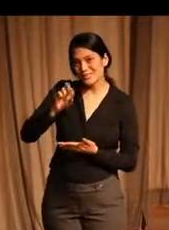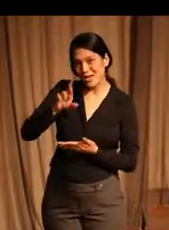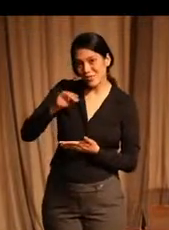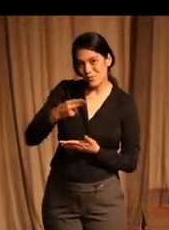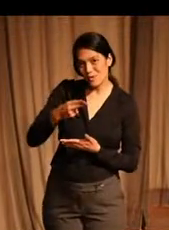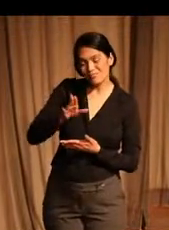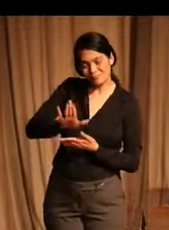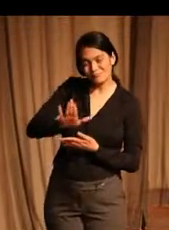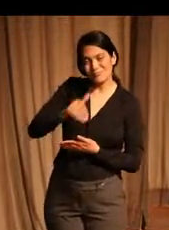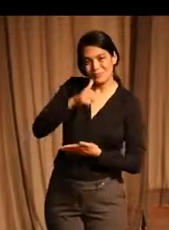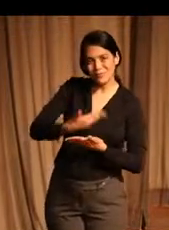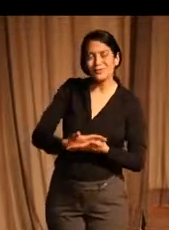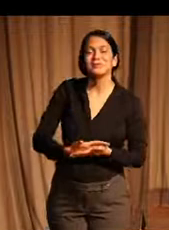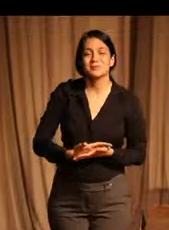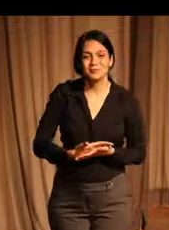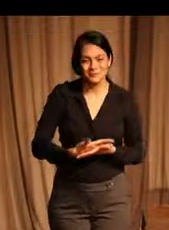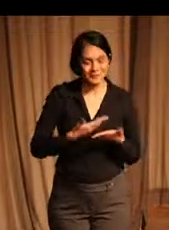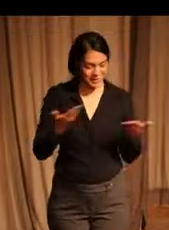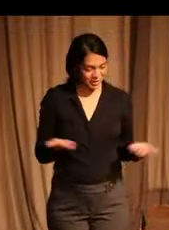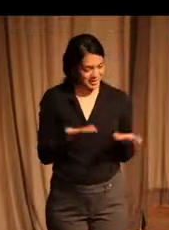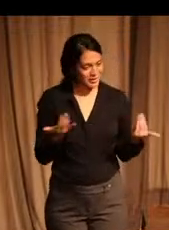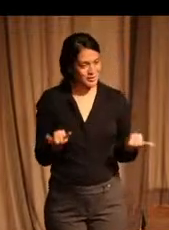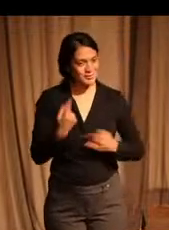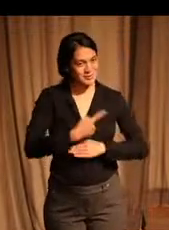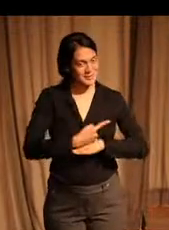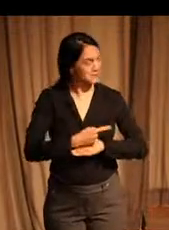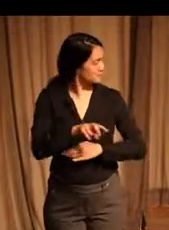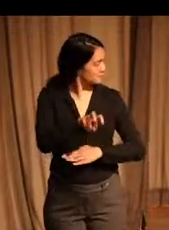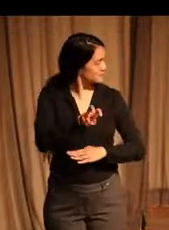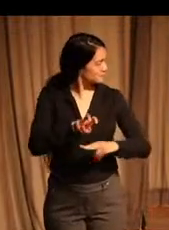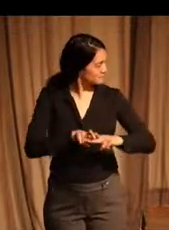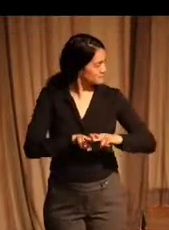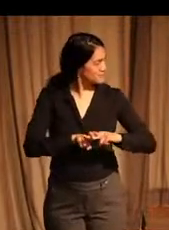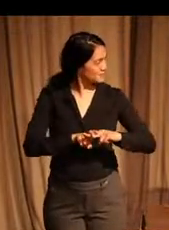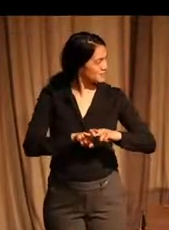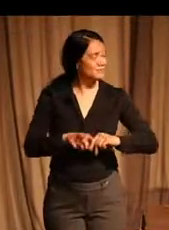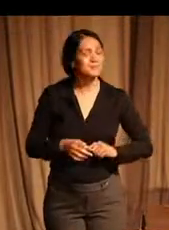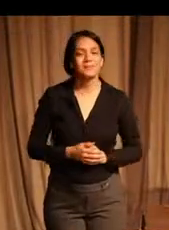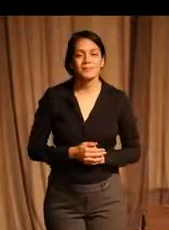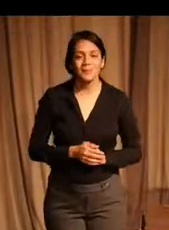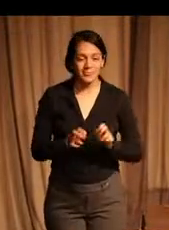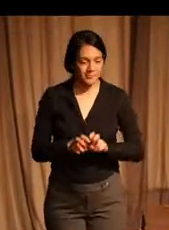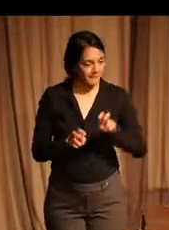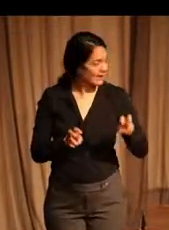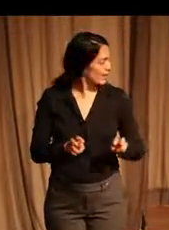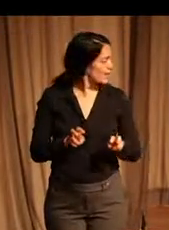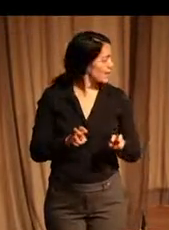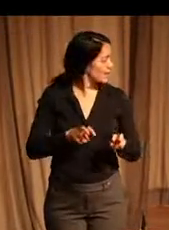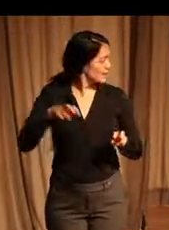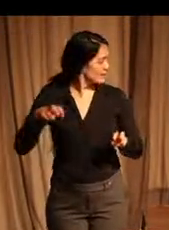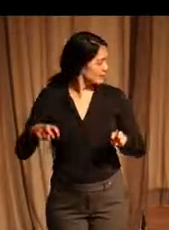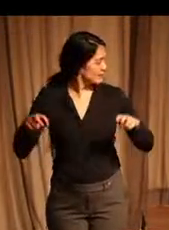this retrospective throughout the weekend. And she is joining Dr. Andrea Queeley,